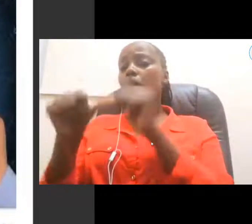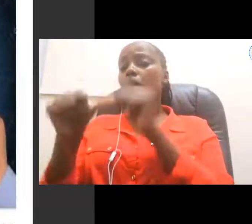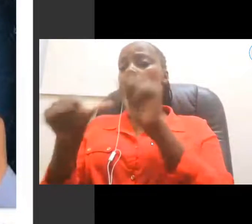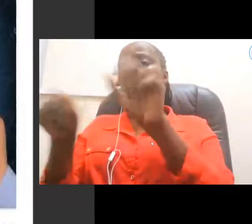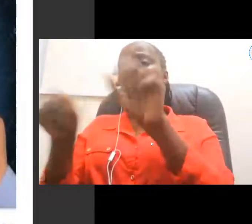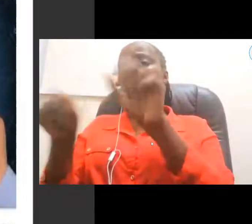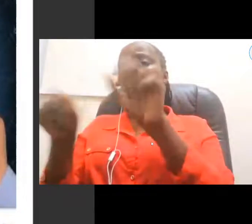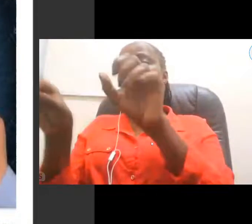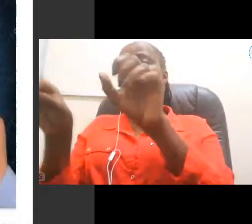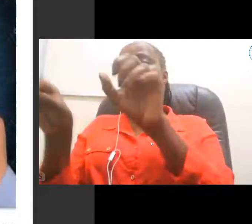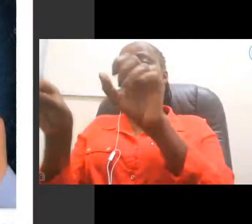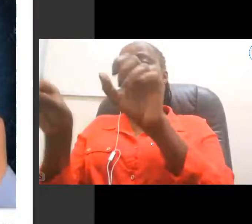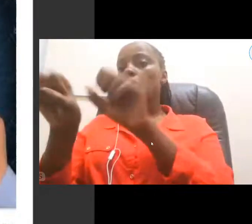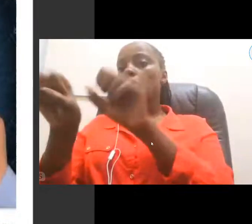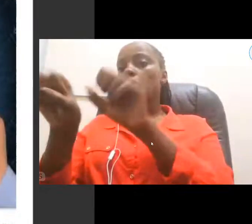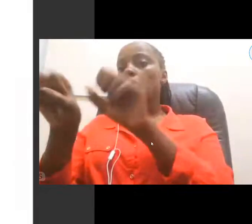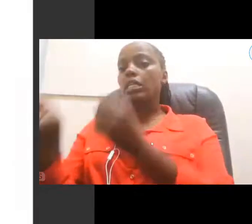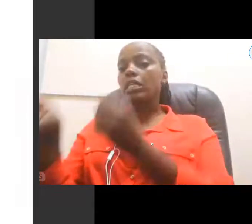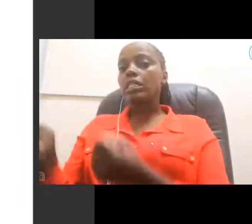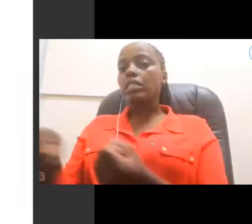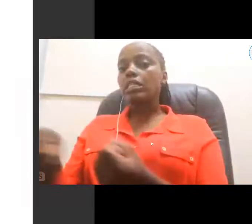Next slide.